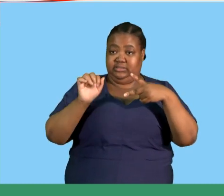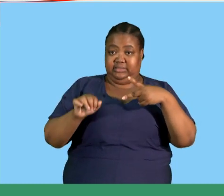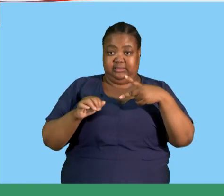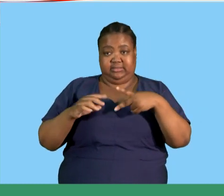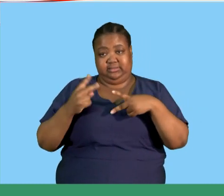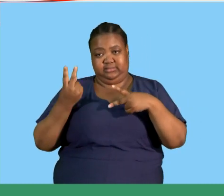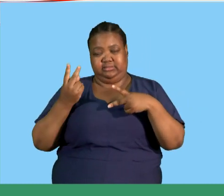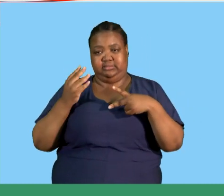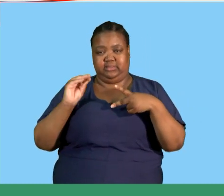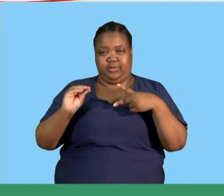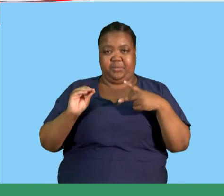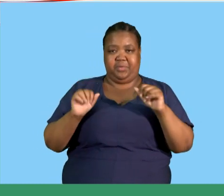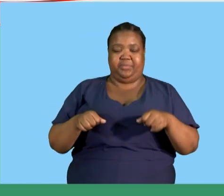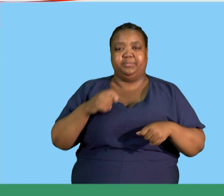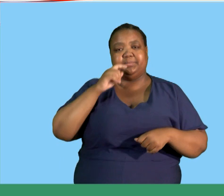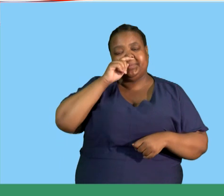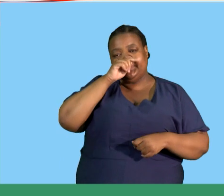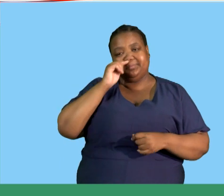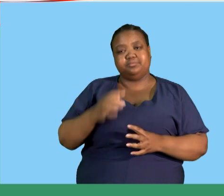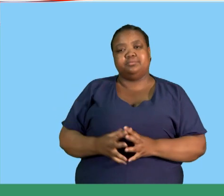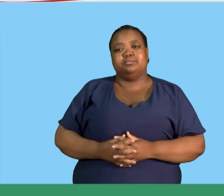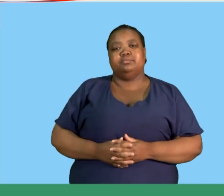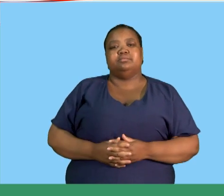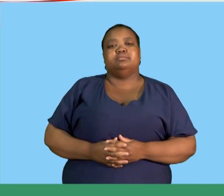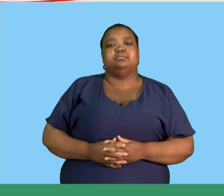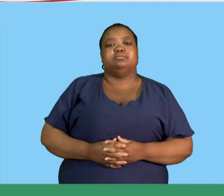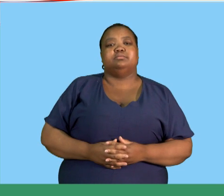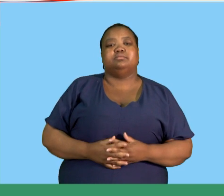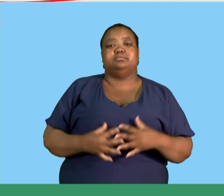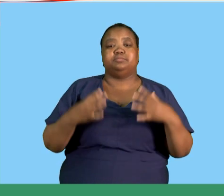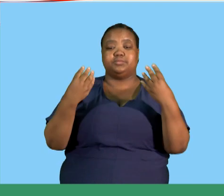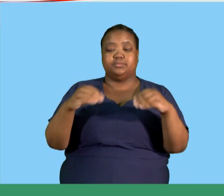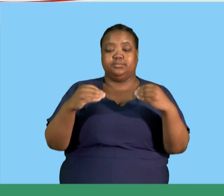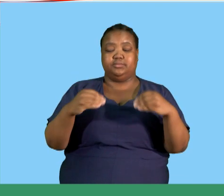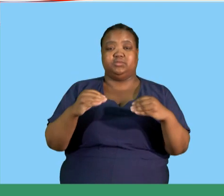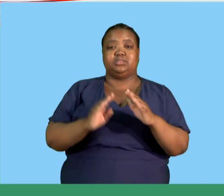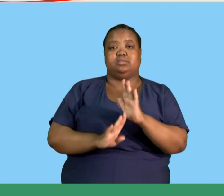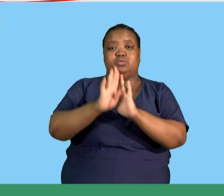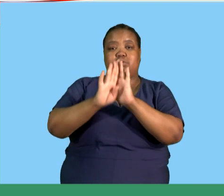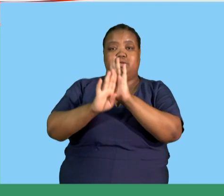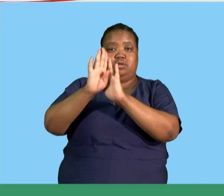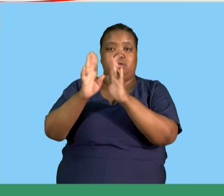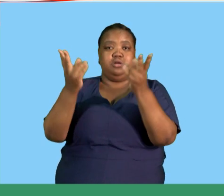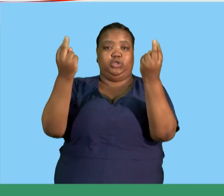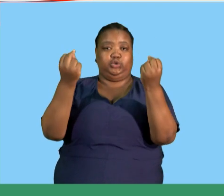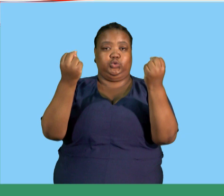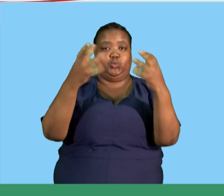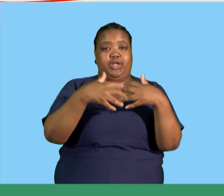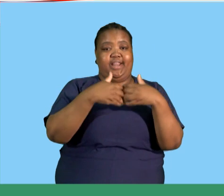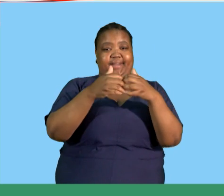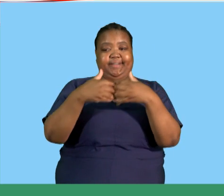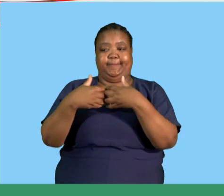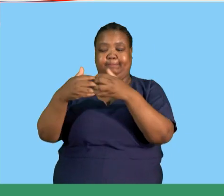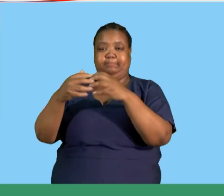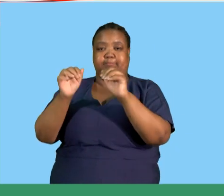Excellent. Yes. Right. Let's see what is the second one. Right. The business develops new